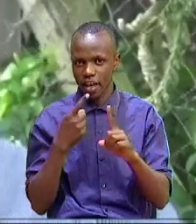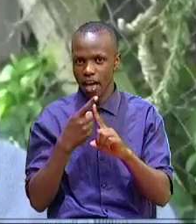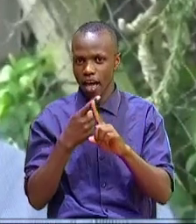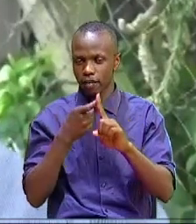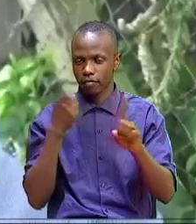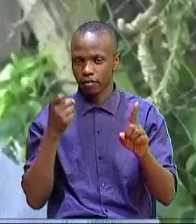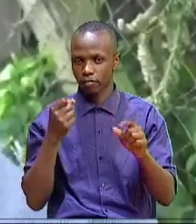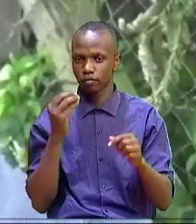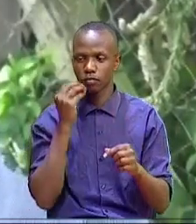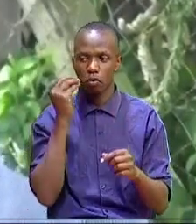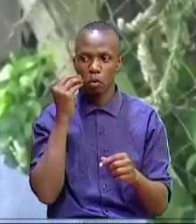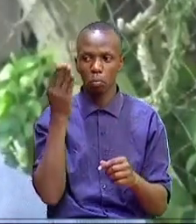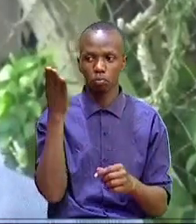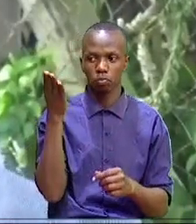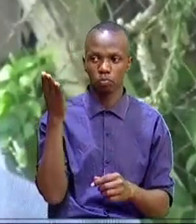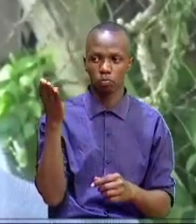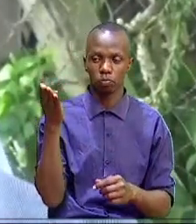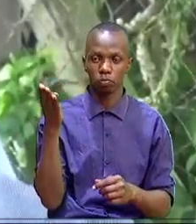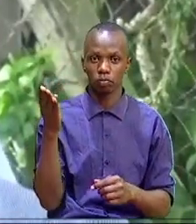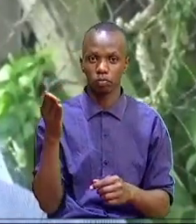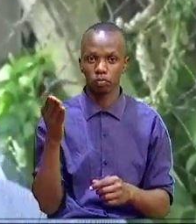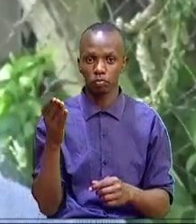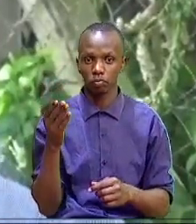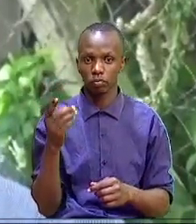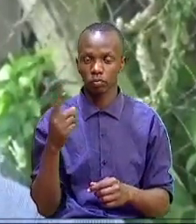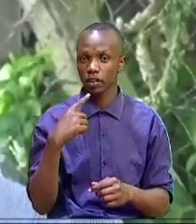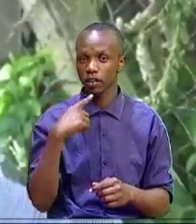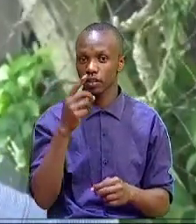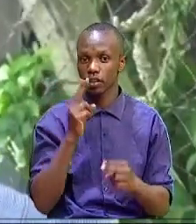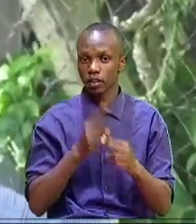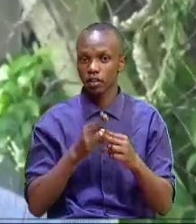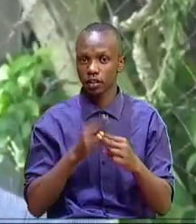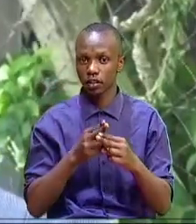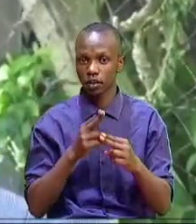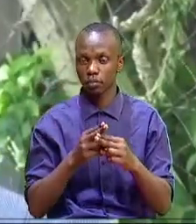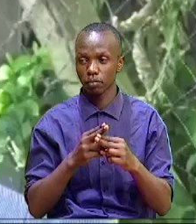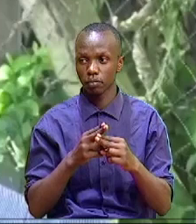Alvaro Ocheng, jina ya msani, lakini jina lango ni Protus Ocheng.